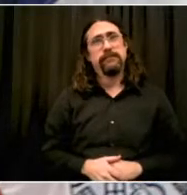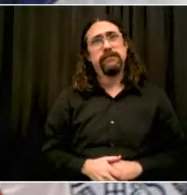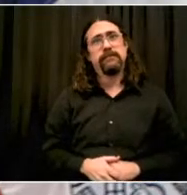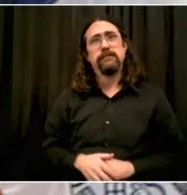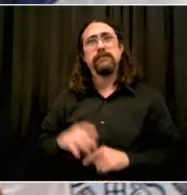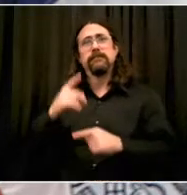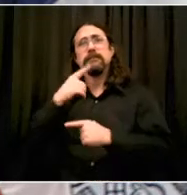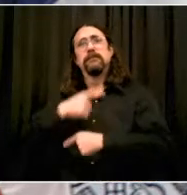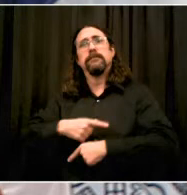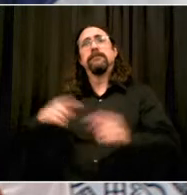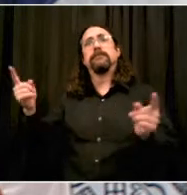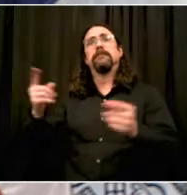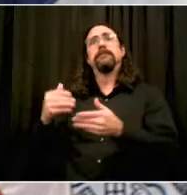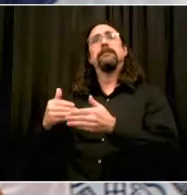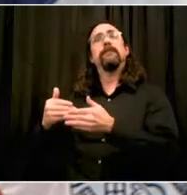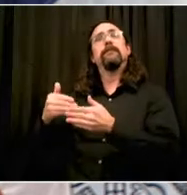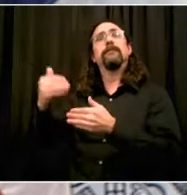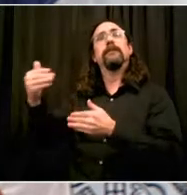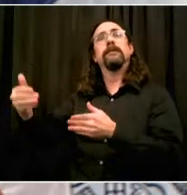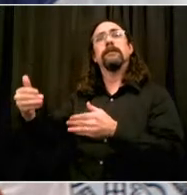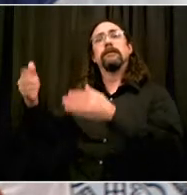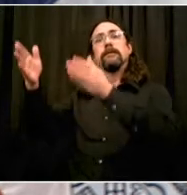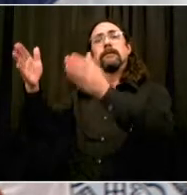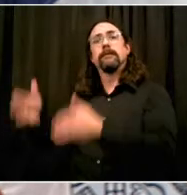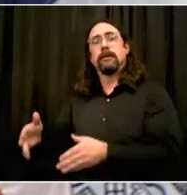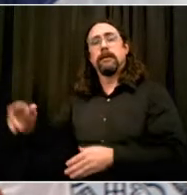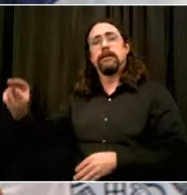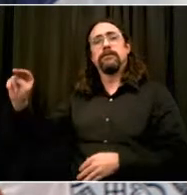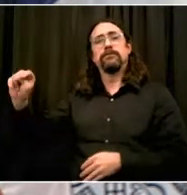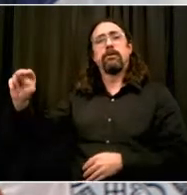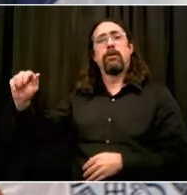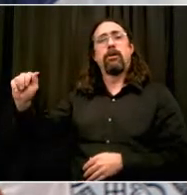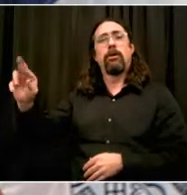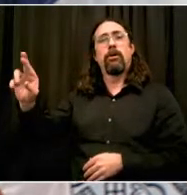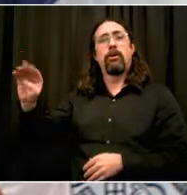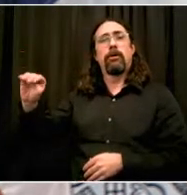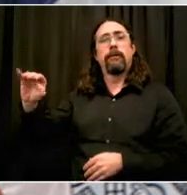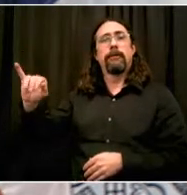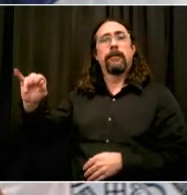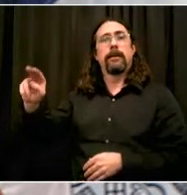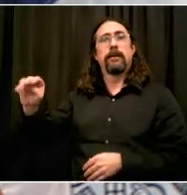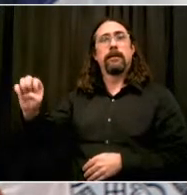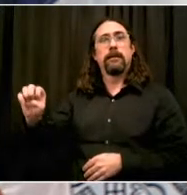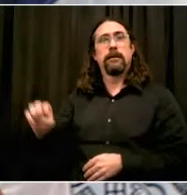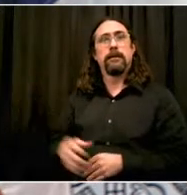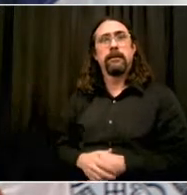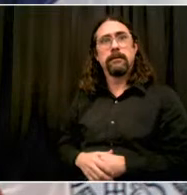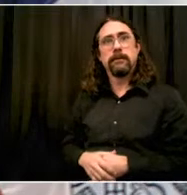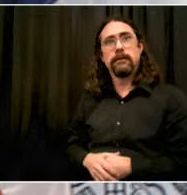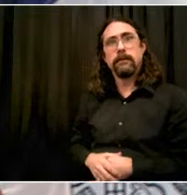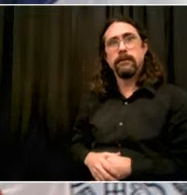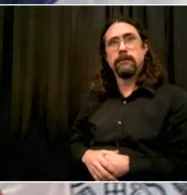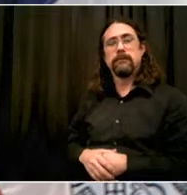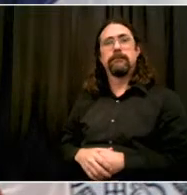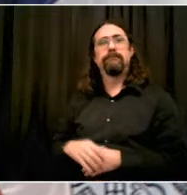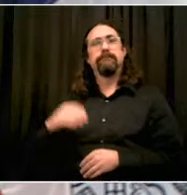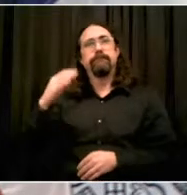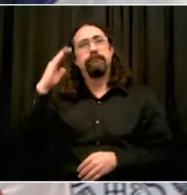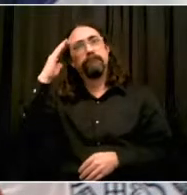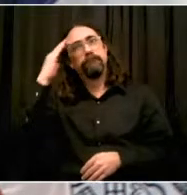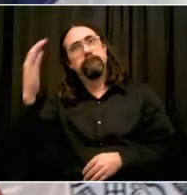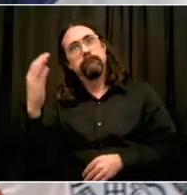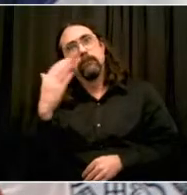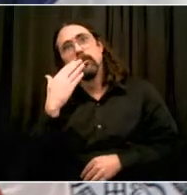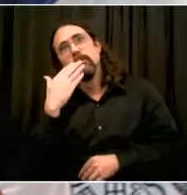The governor said that if New York City gets to 3%, then we go to orange. Now, I